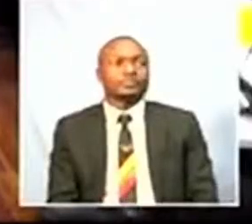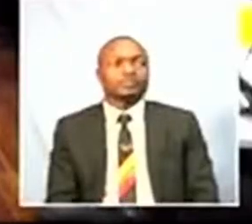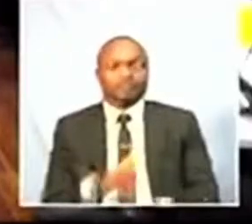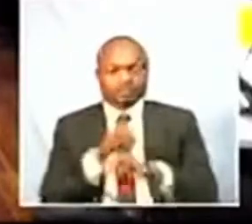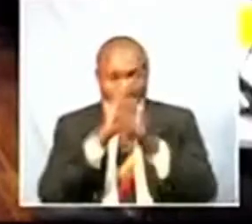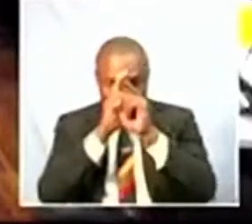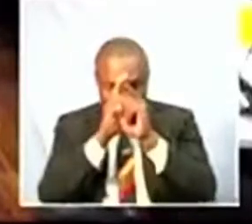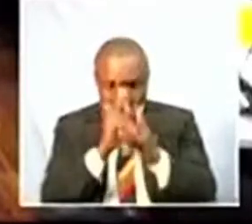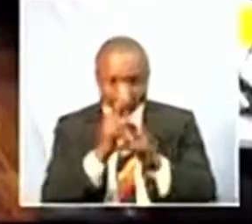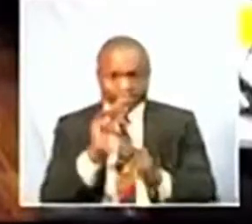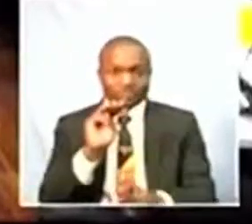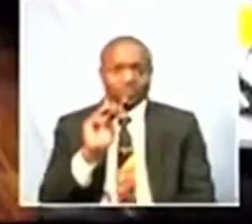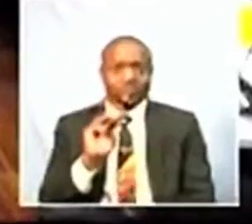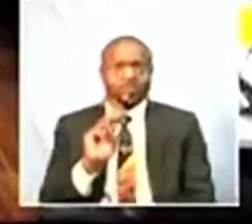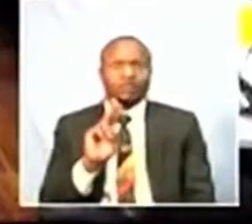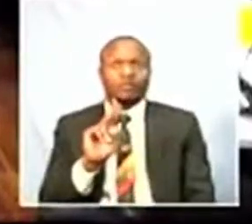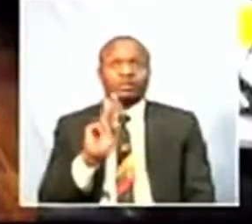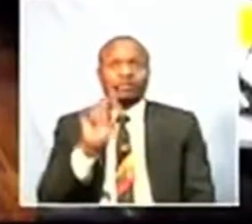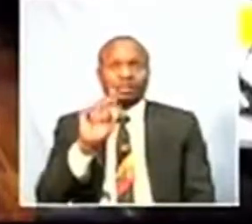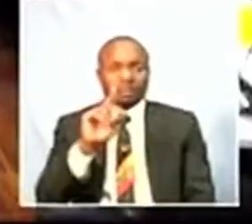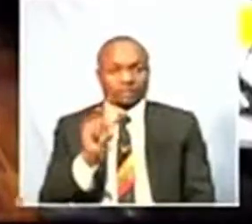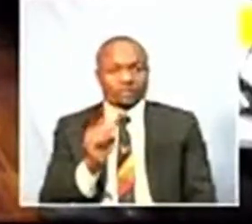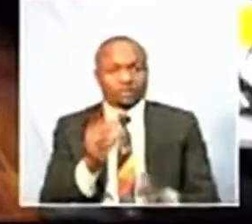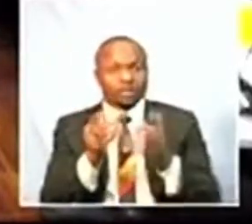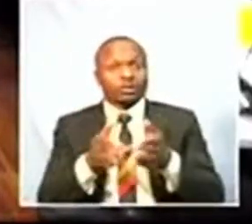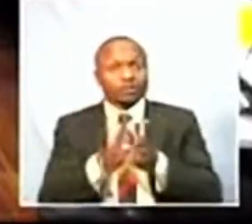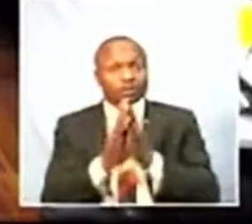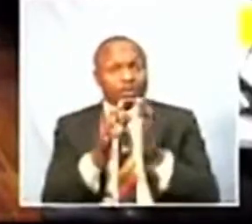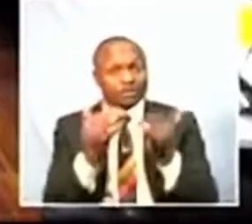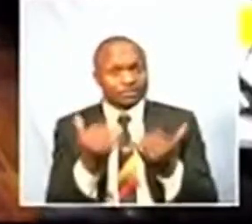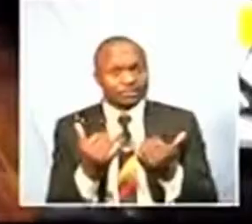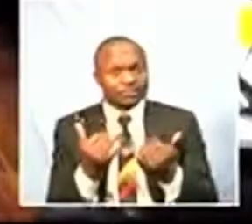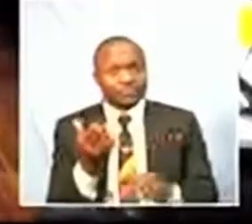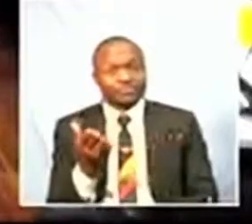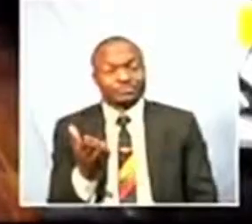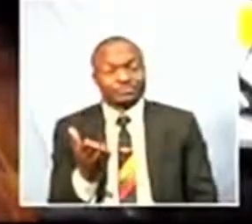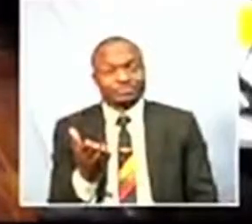Honorable Mulunda, you want to come now? Or maybe Stas?